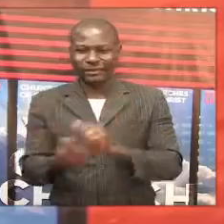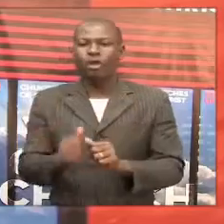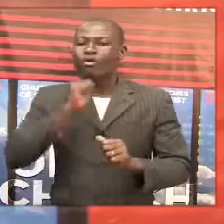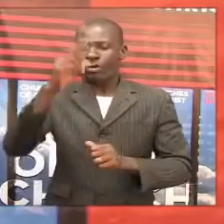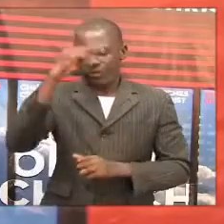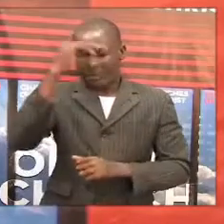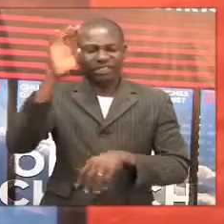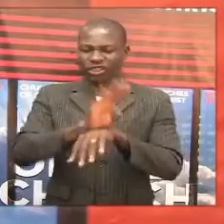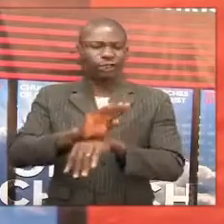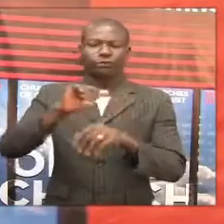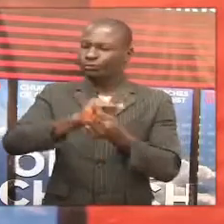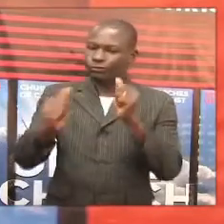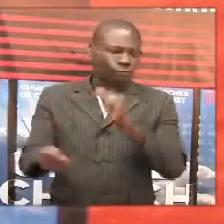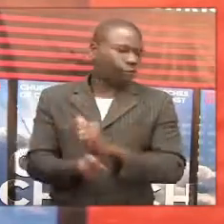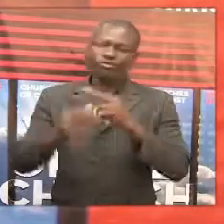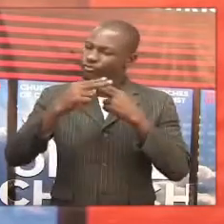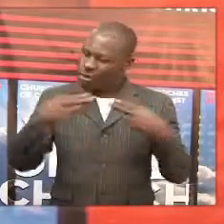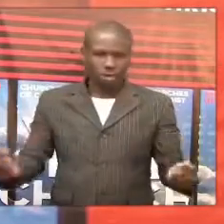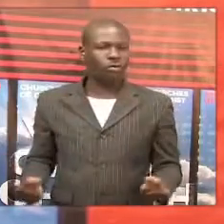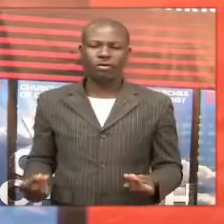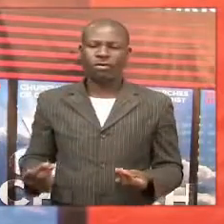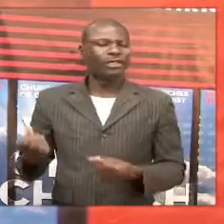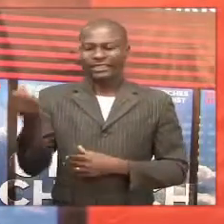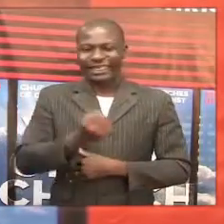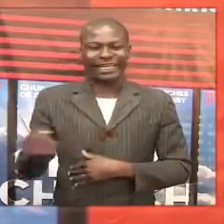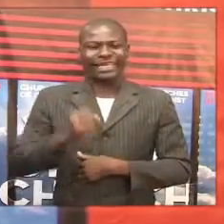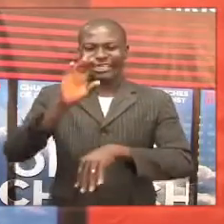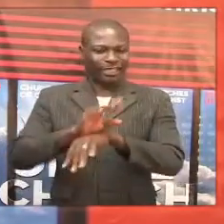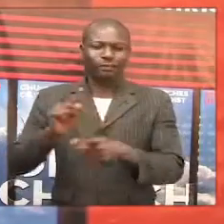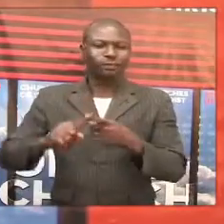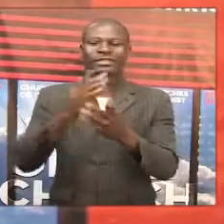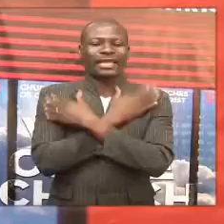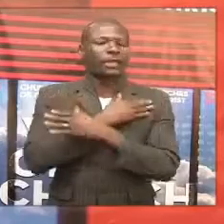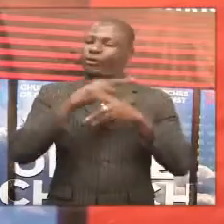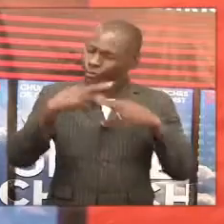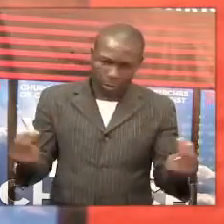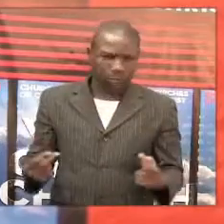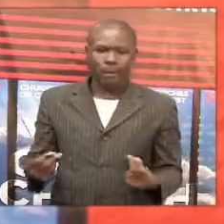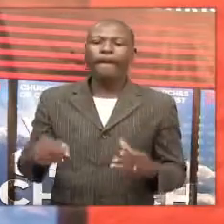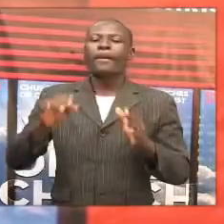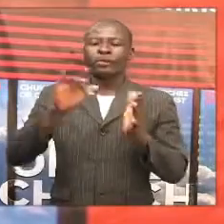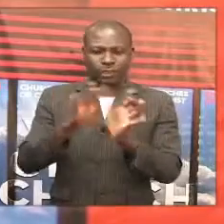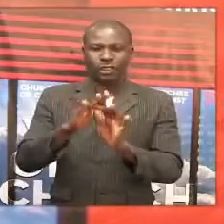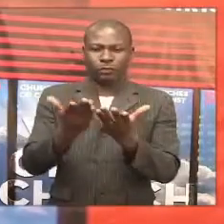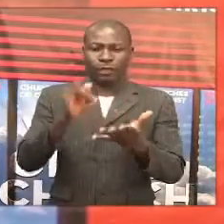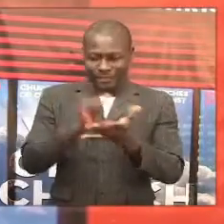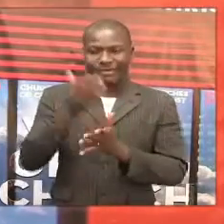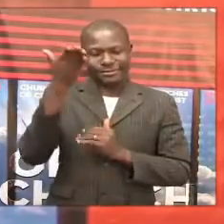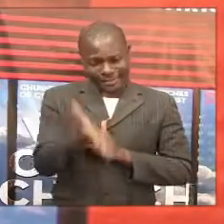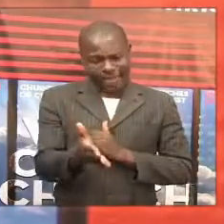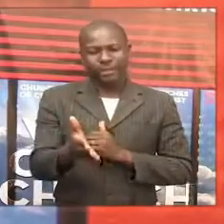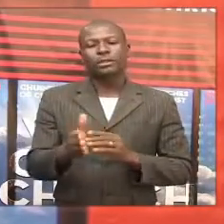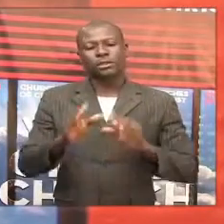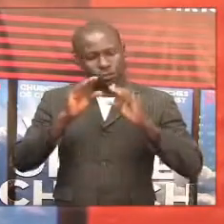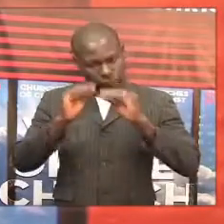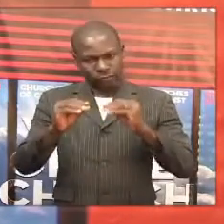of ene se san Saturday som e de call Sunday som Bible no aye ti ho no ano e di adanse chere